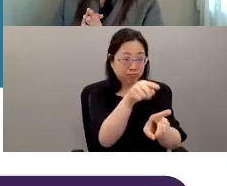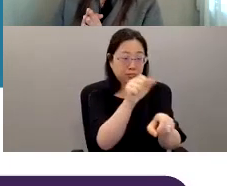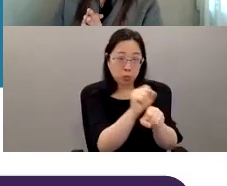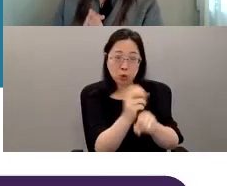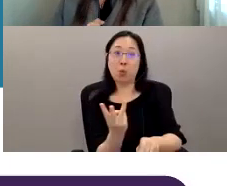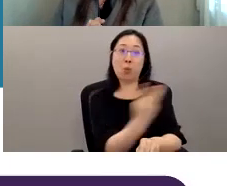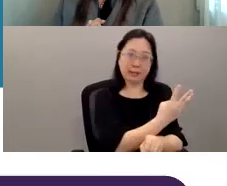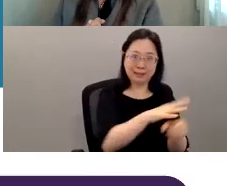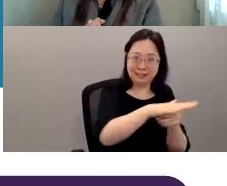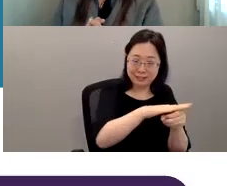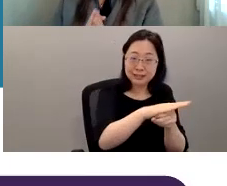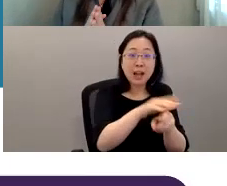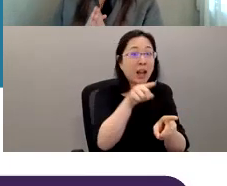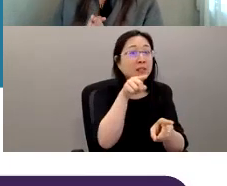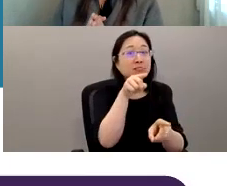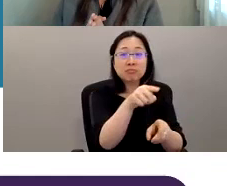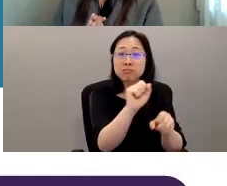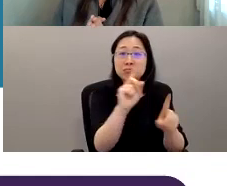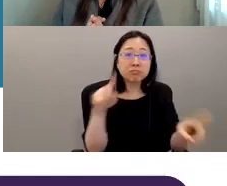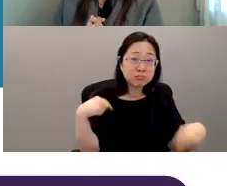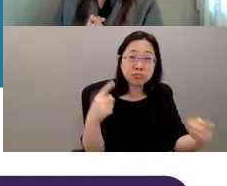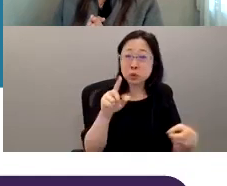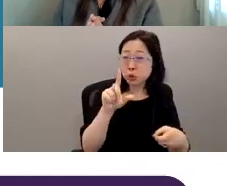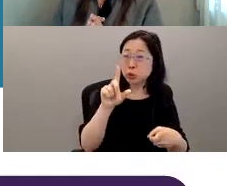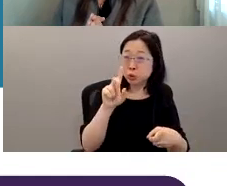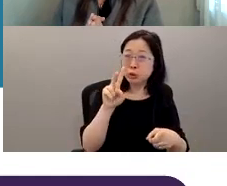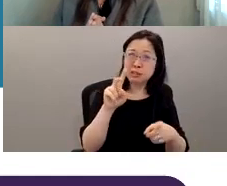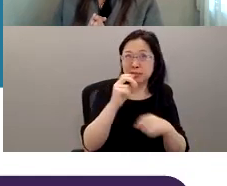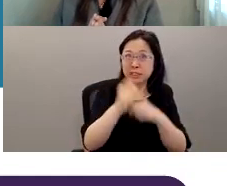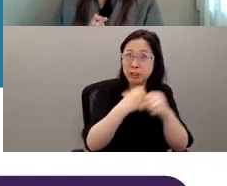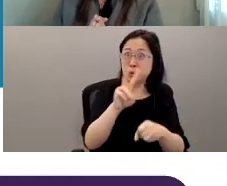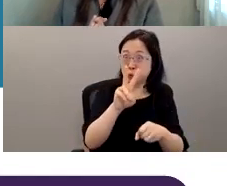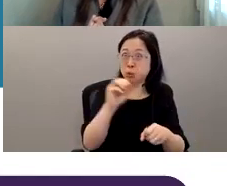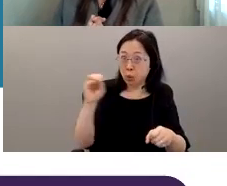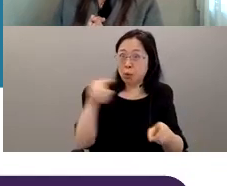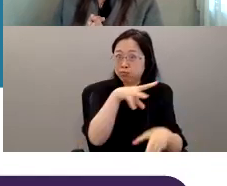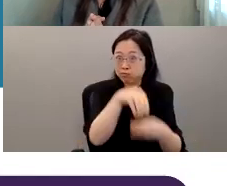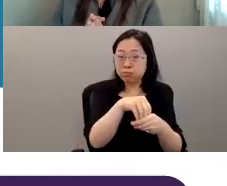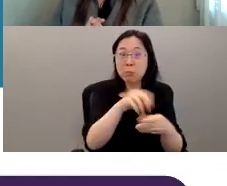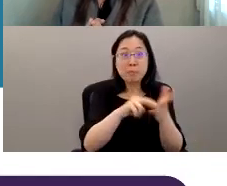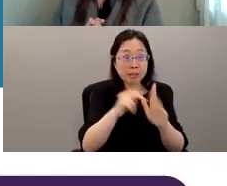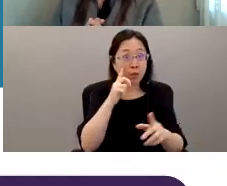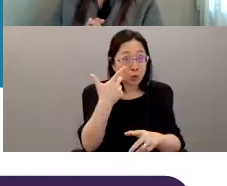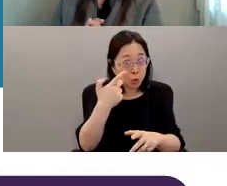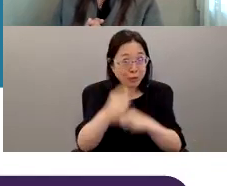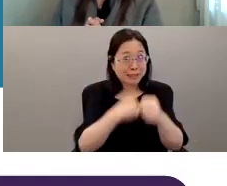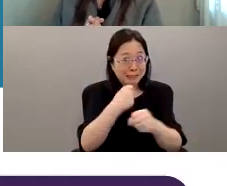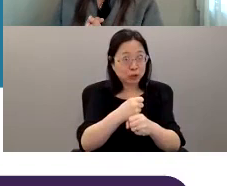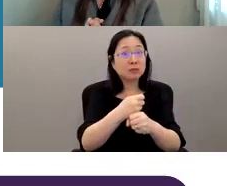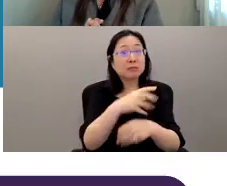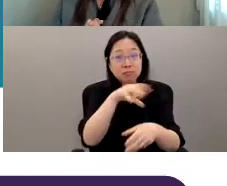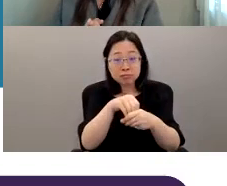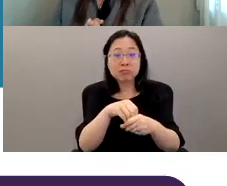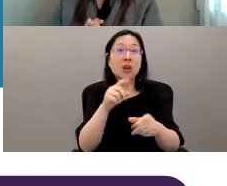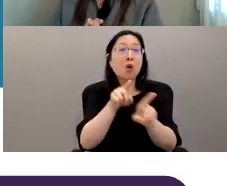been a member since 2000. So for 21 years, she's been also a part of the executive committee for